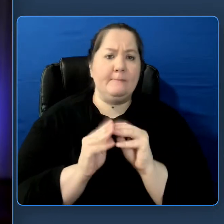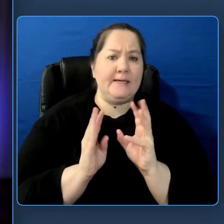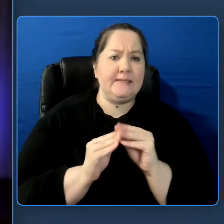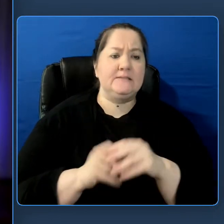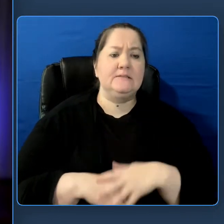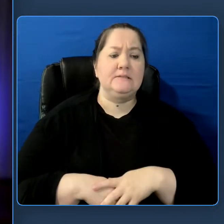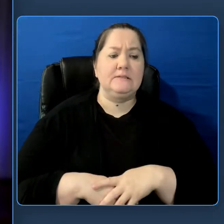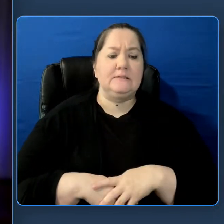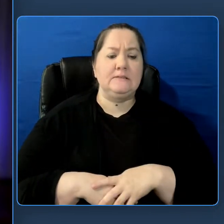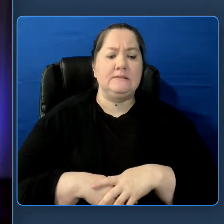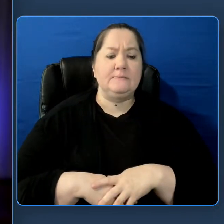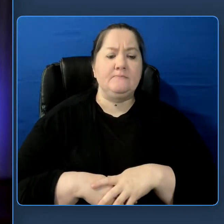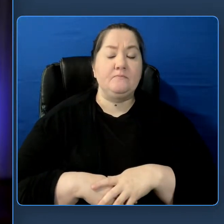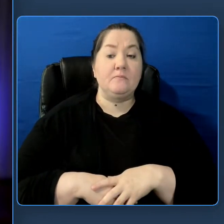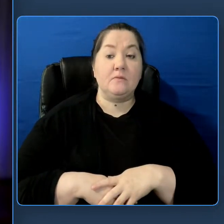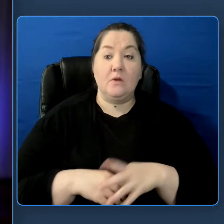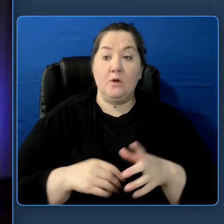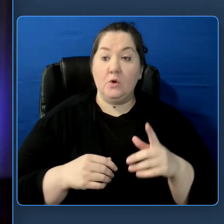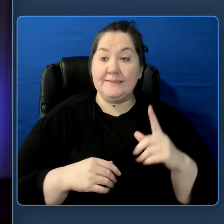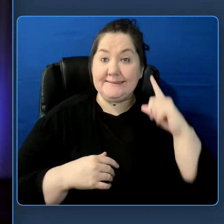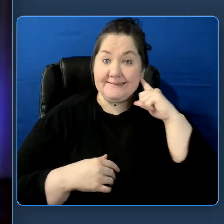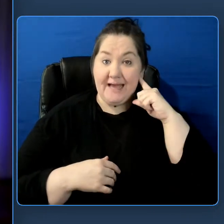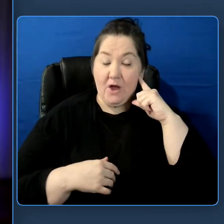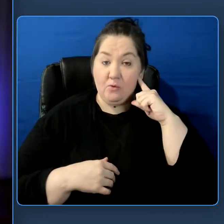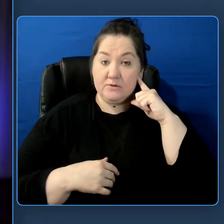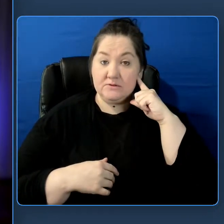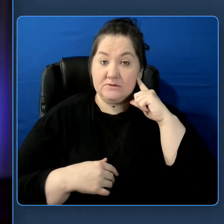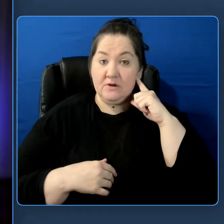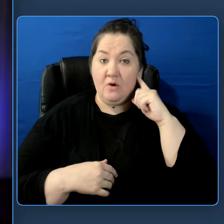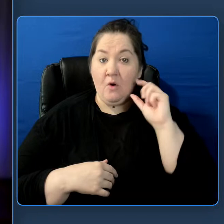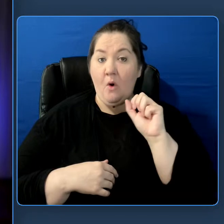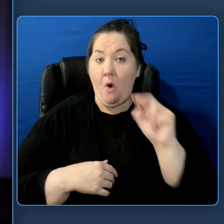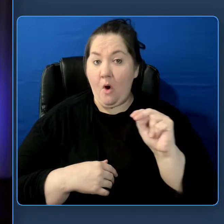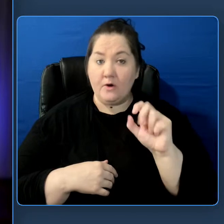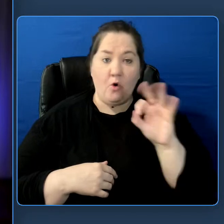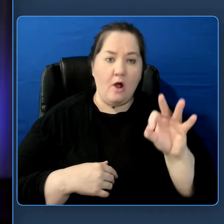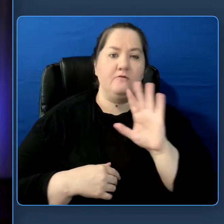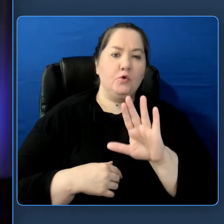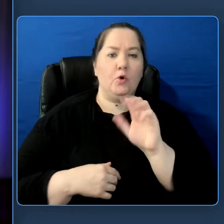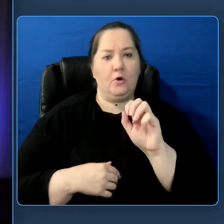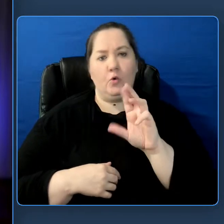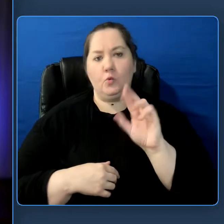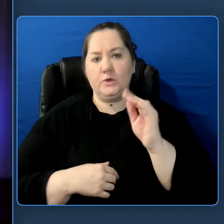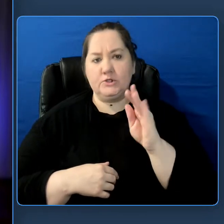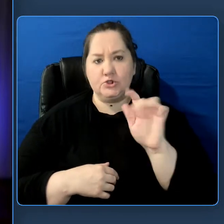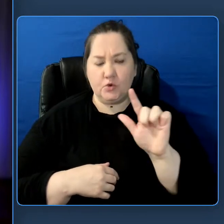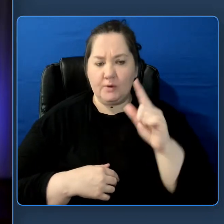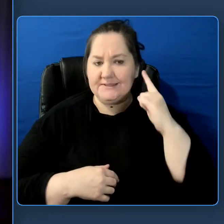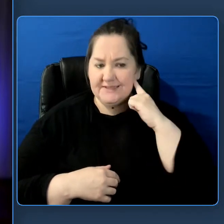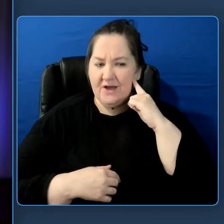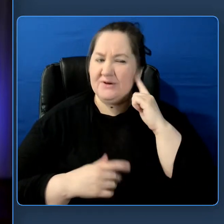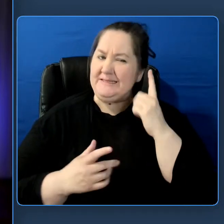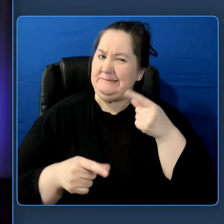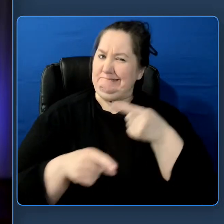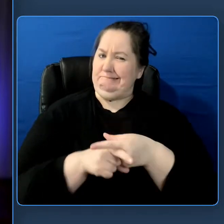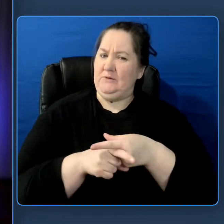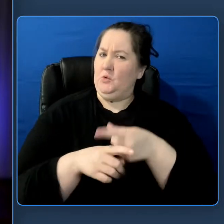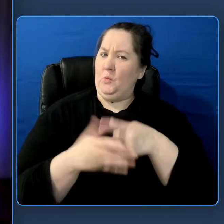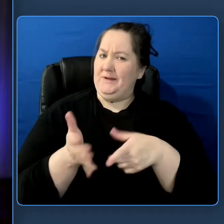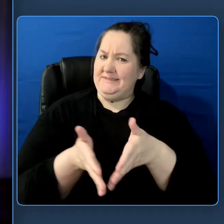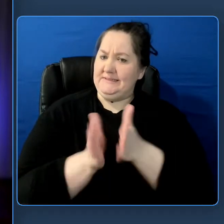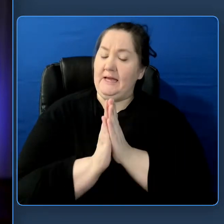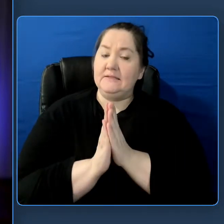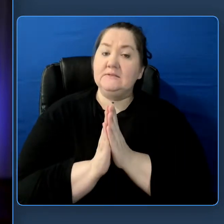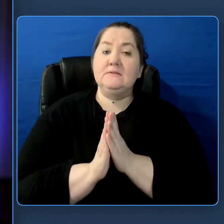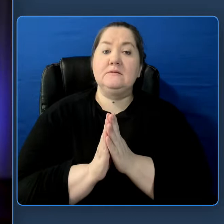Some of the things to look out for: original sound on or off. And it's counterintuitive in terms of what it's asking.